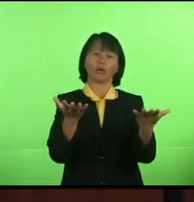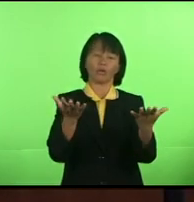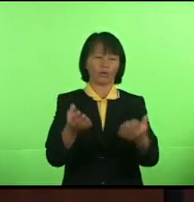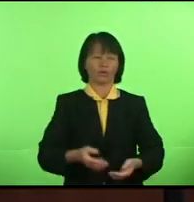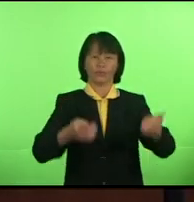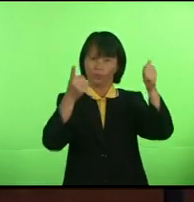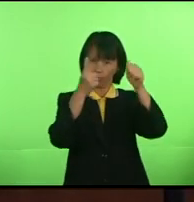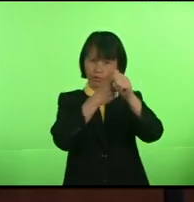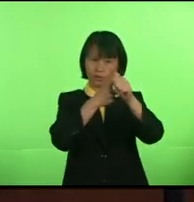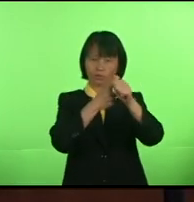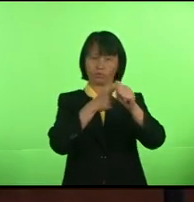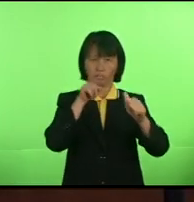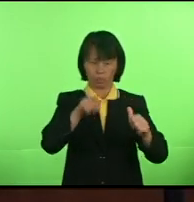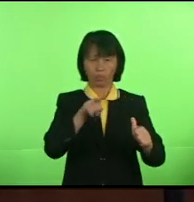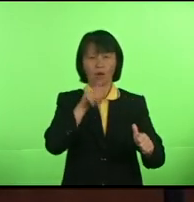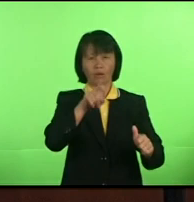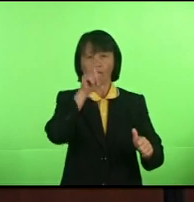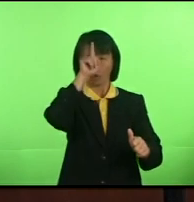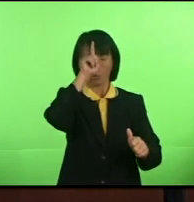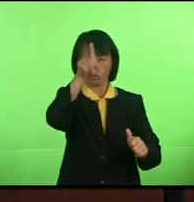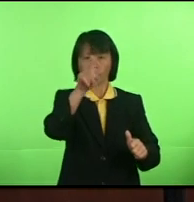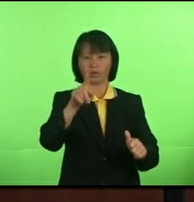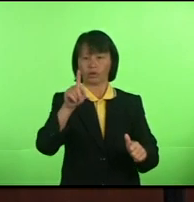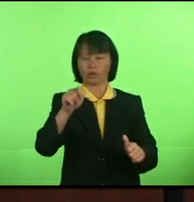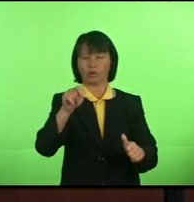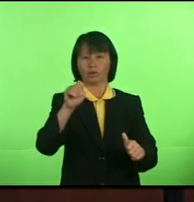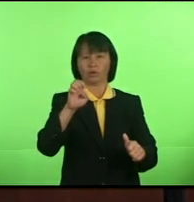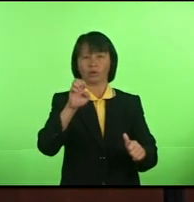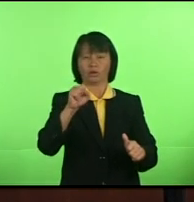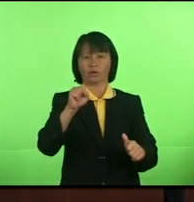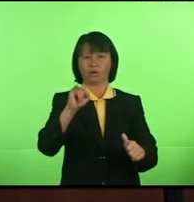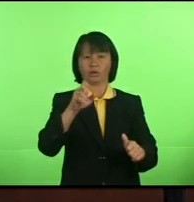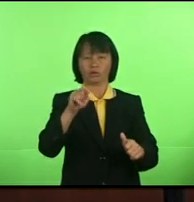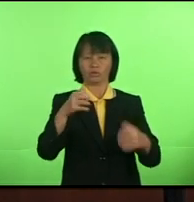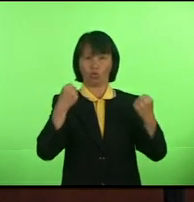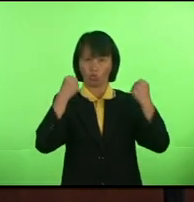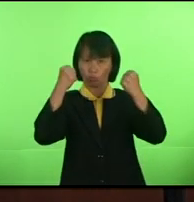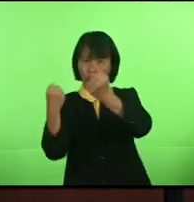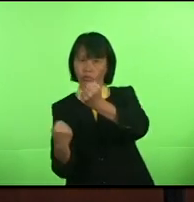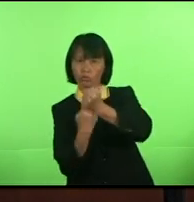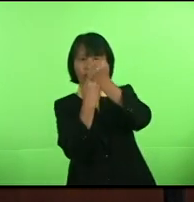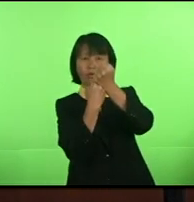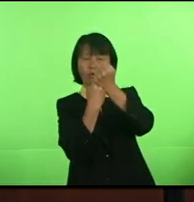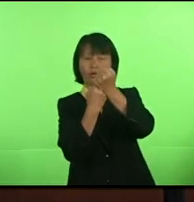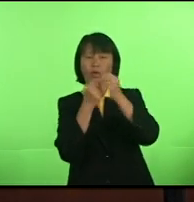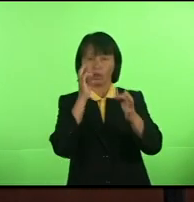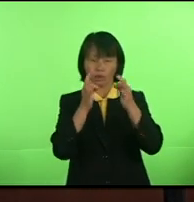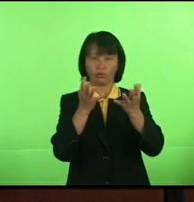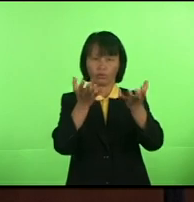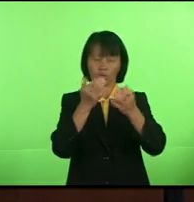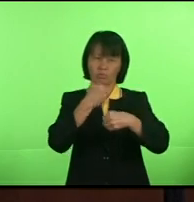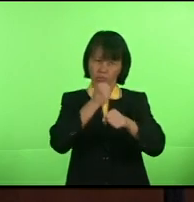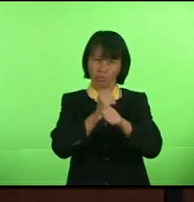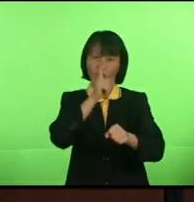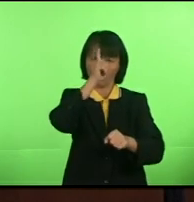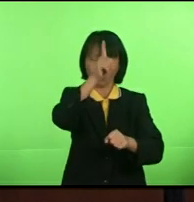first, you must ensure that your thesis statement is strongly supported. If you want to make